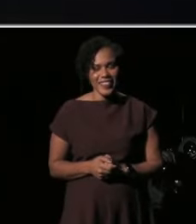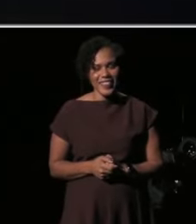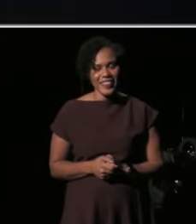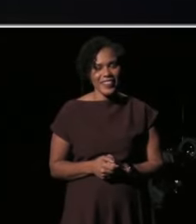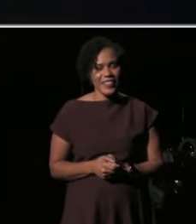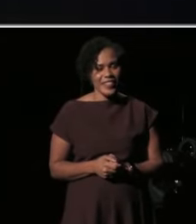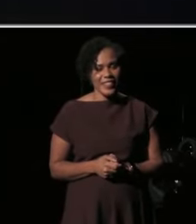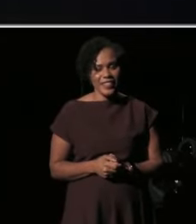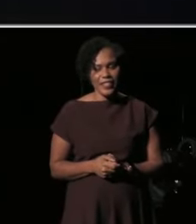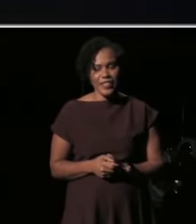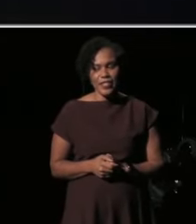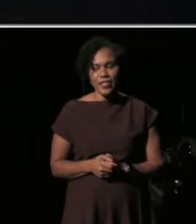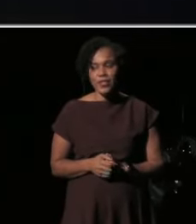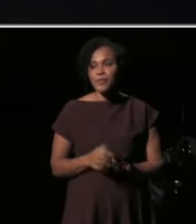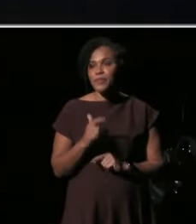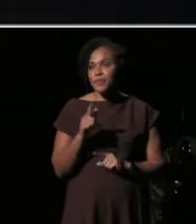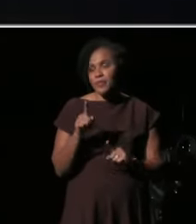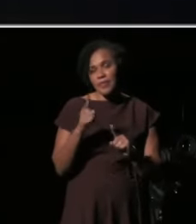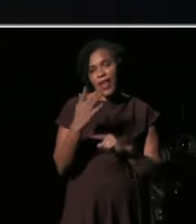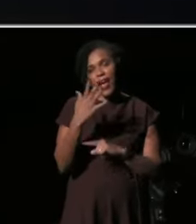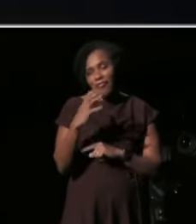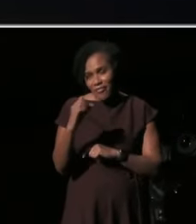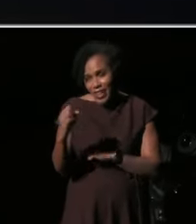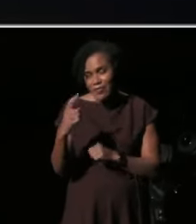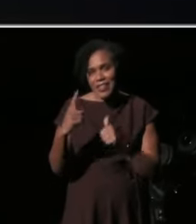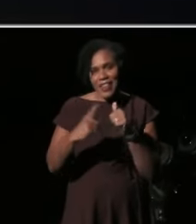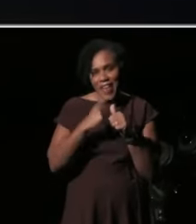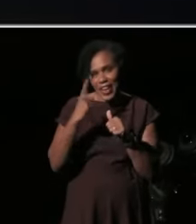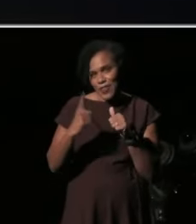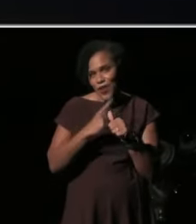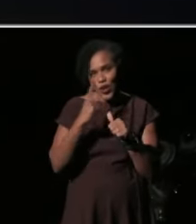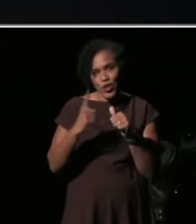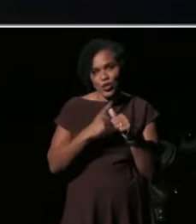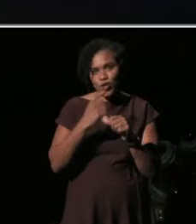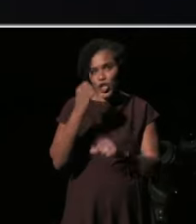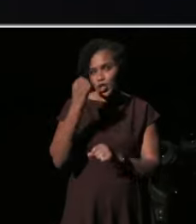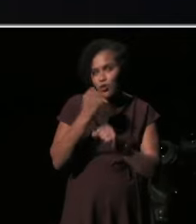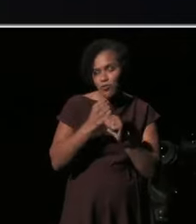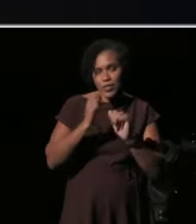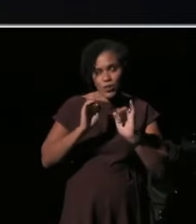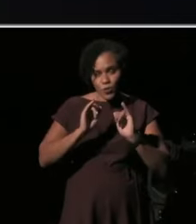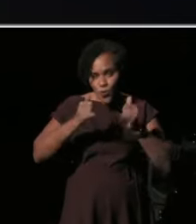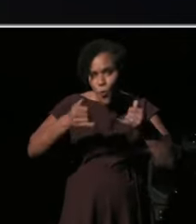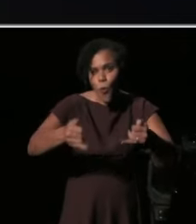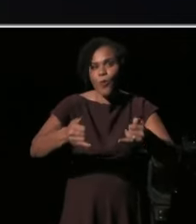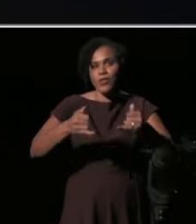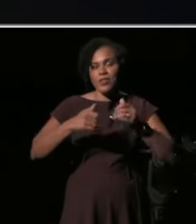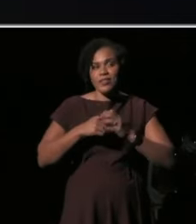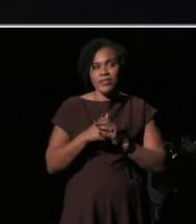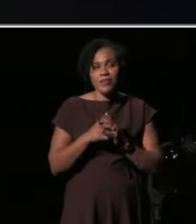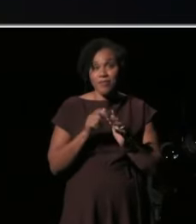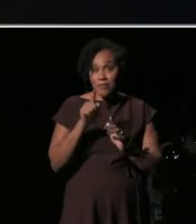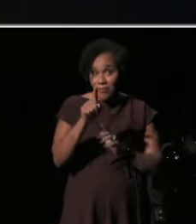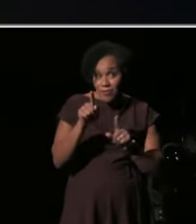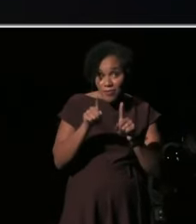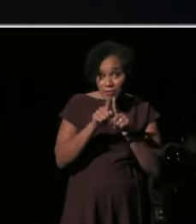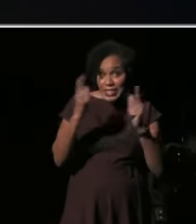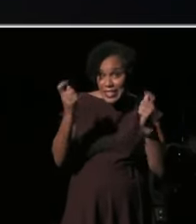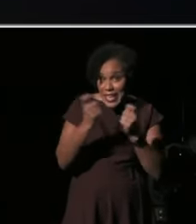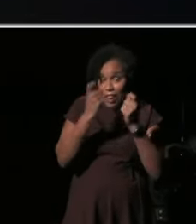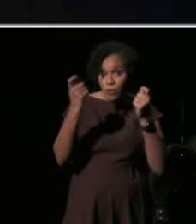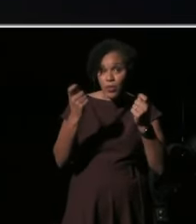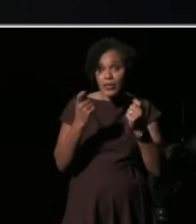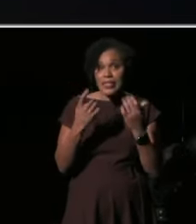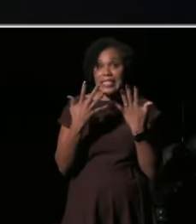So, as well as it being the 50th anniversary of the Grierson Awards, we are also celebrating a